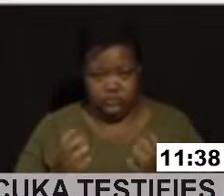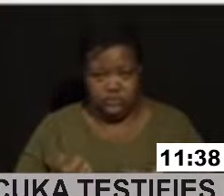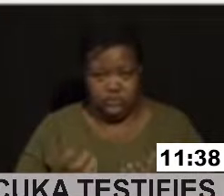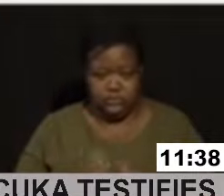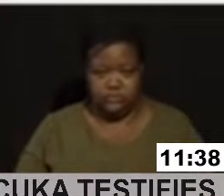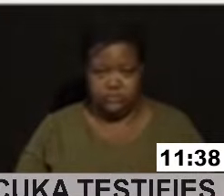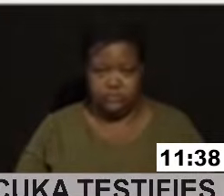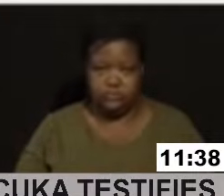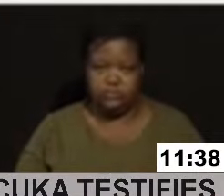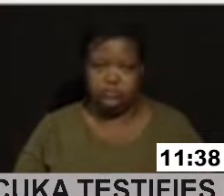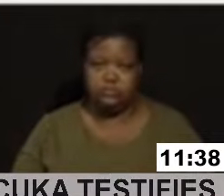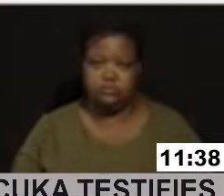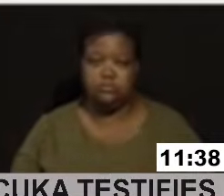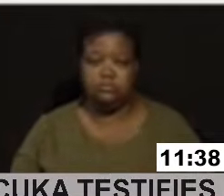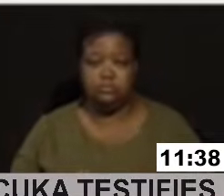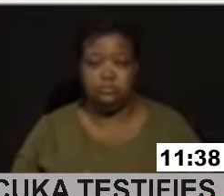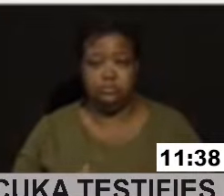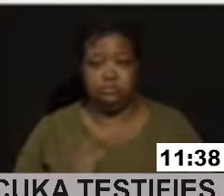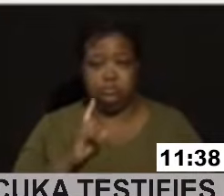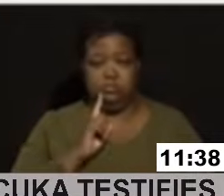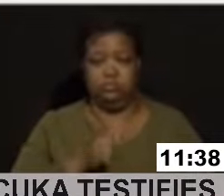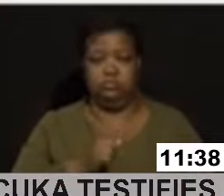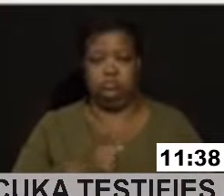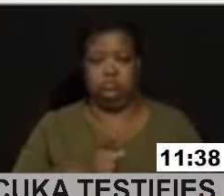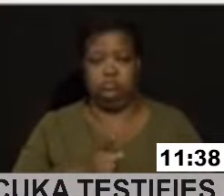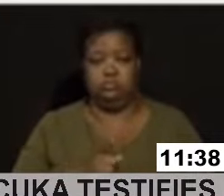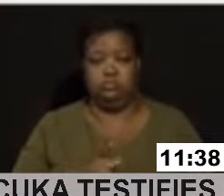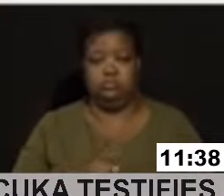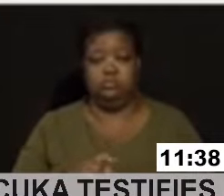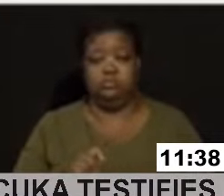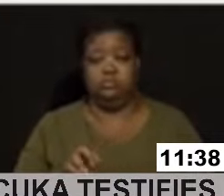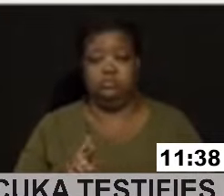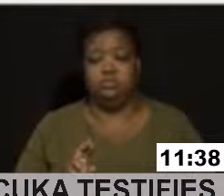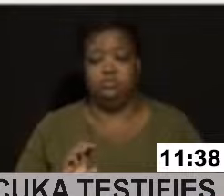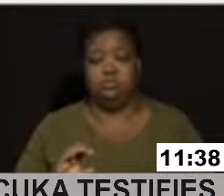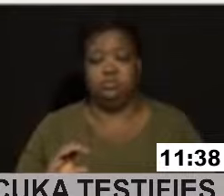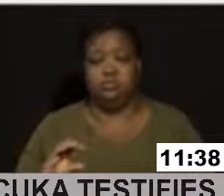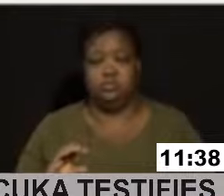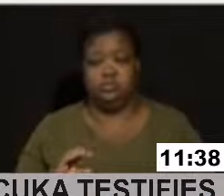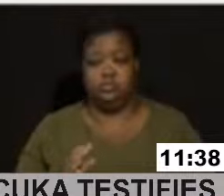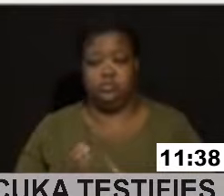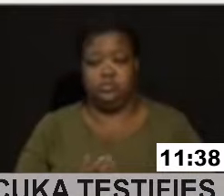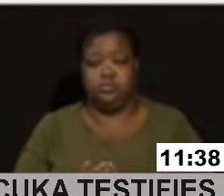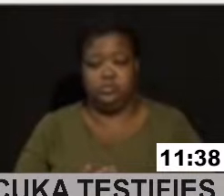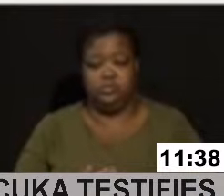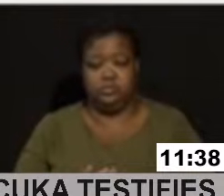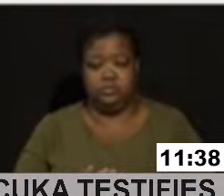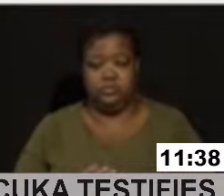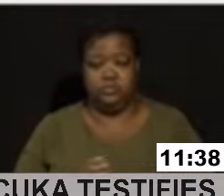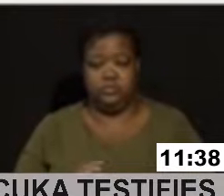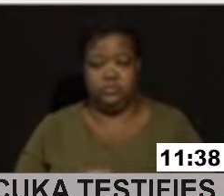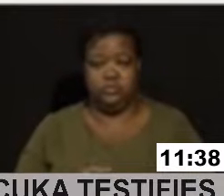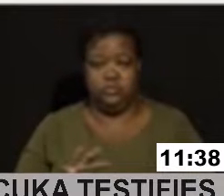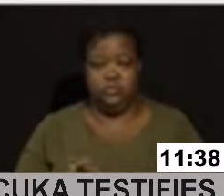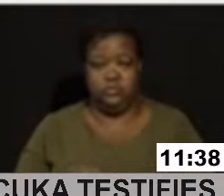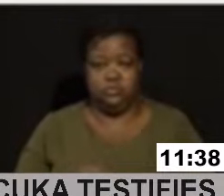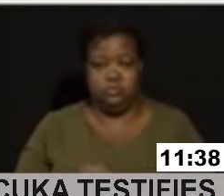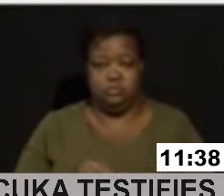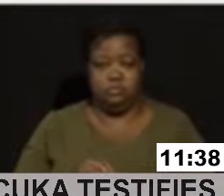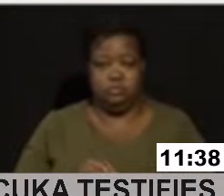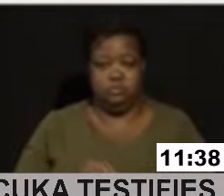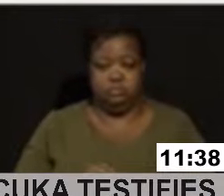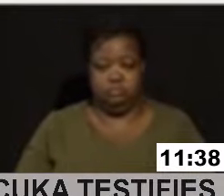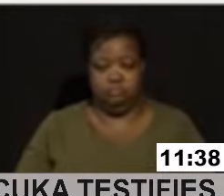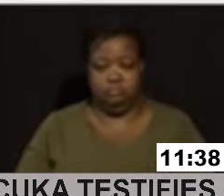I then issued the directive that all these TRC cases must be centralized and be brought to my